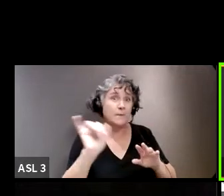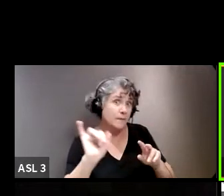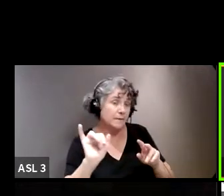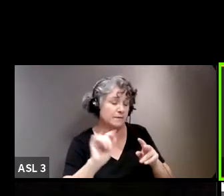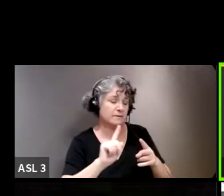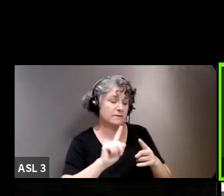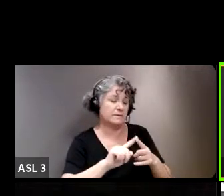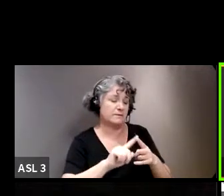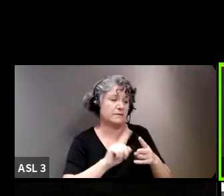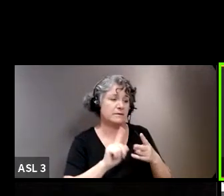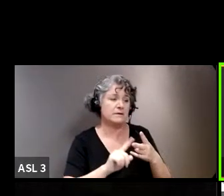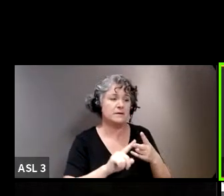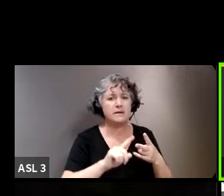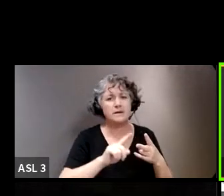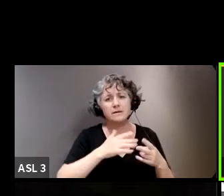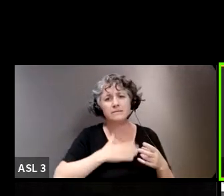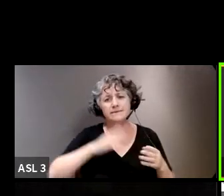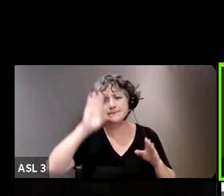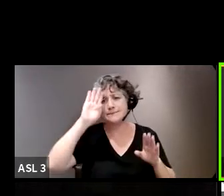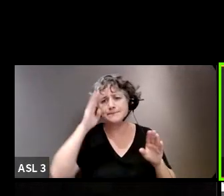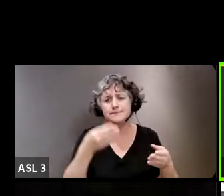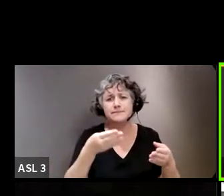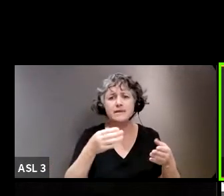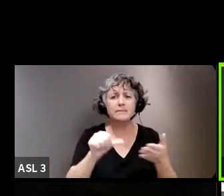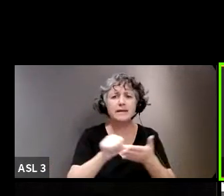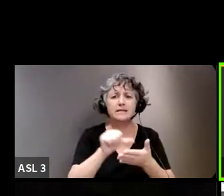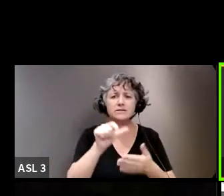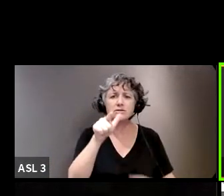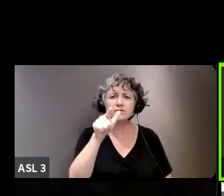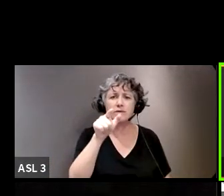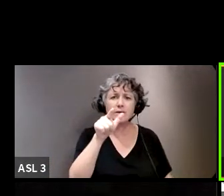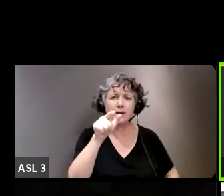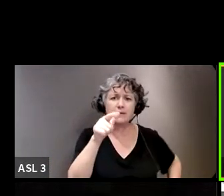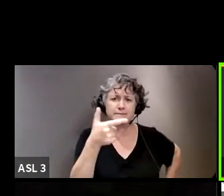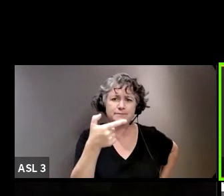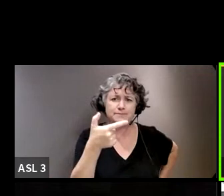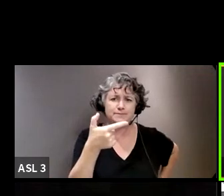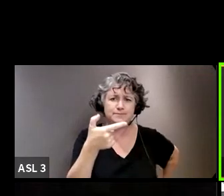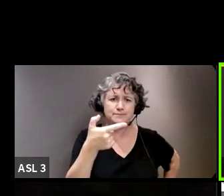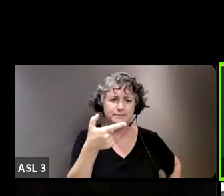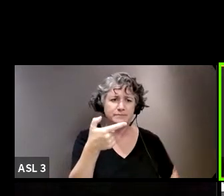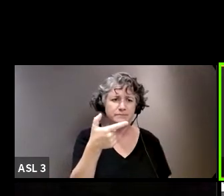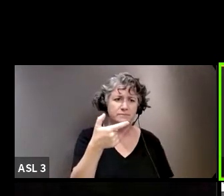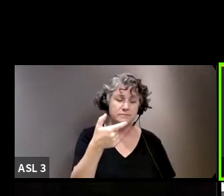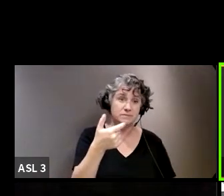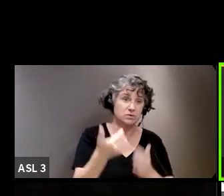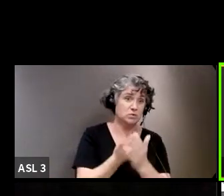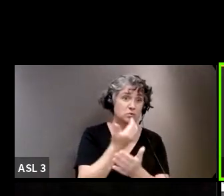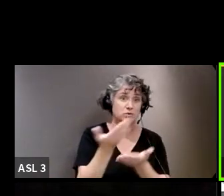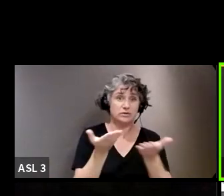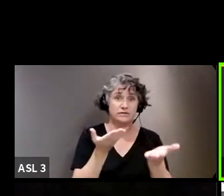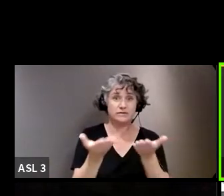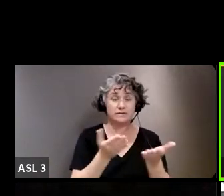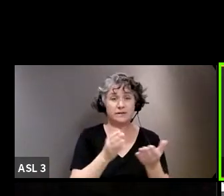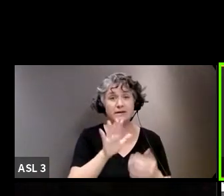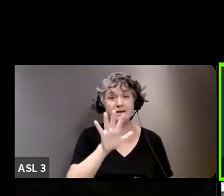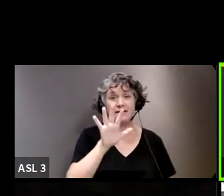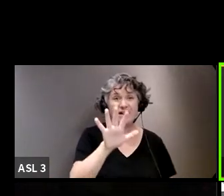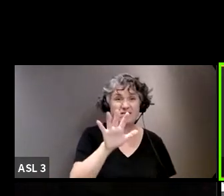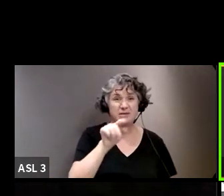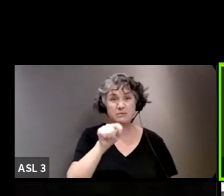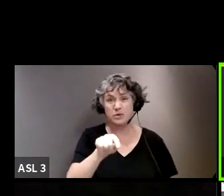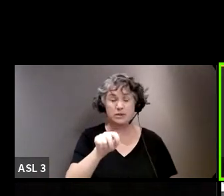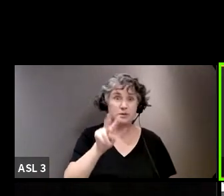that i will draw your attention to page 21 concerning the new services where 5.2 million have been